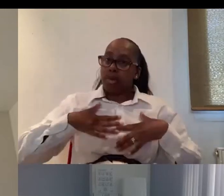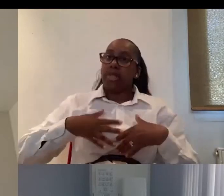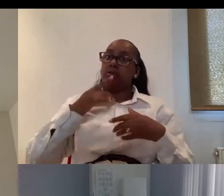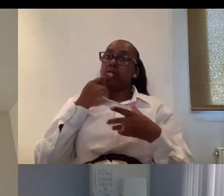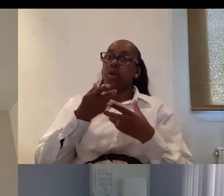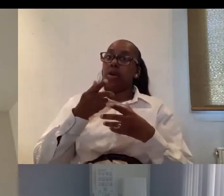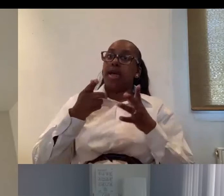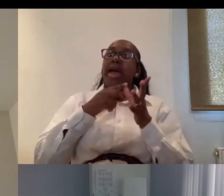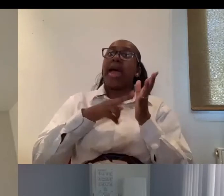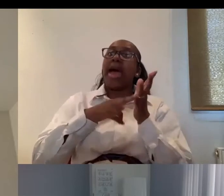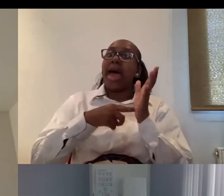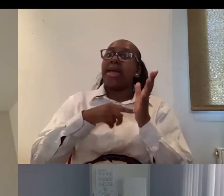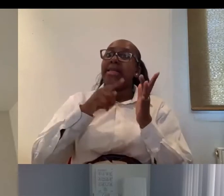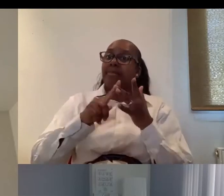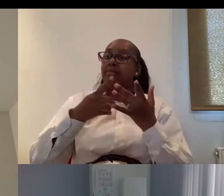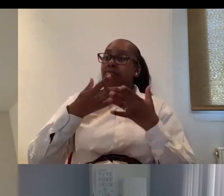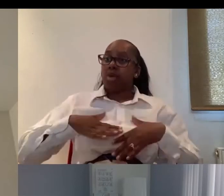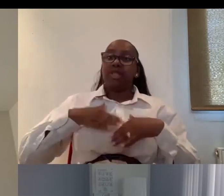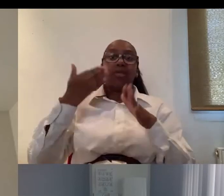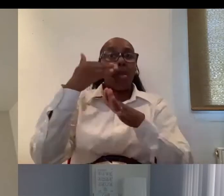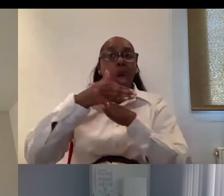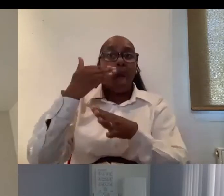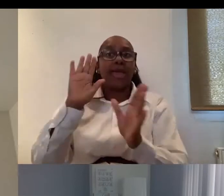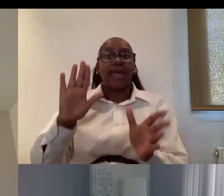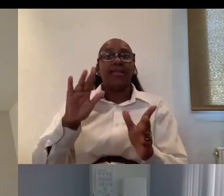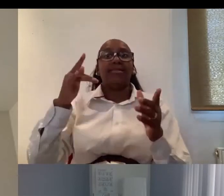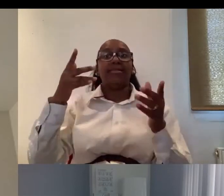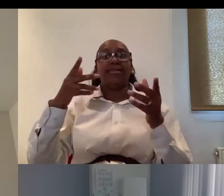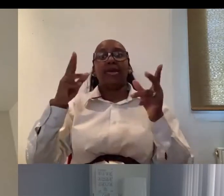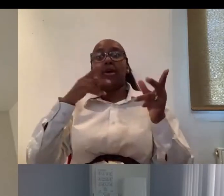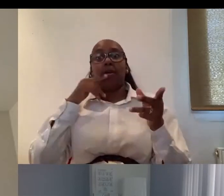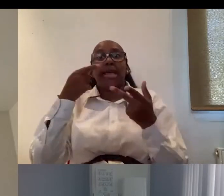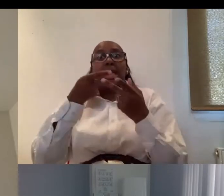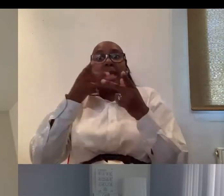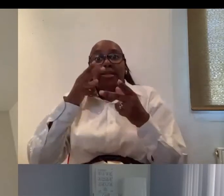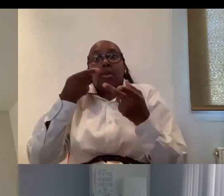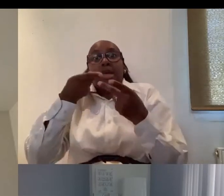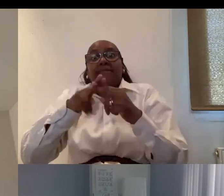are getting your protection against COVID-19 should COVID-19 come along.